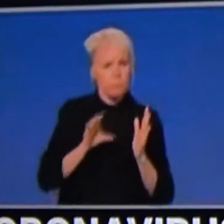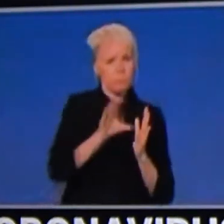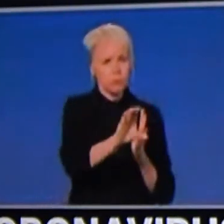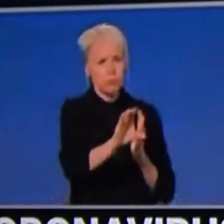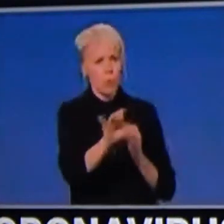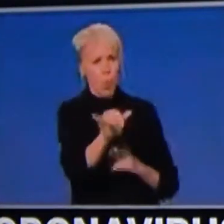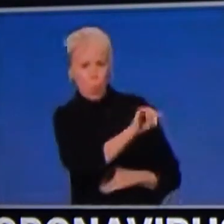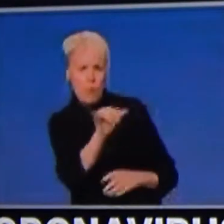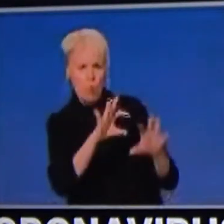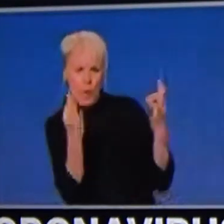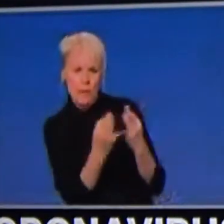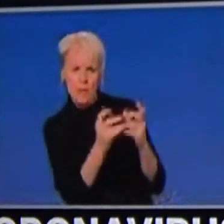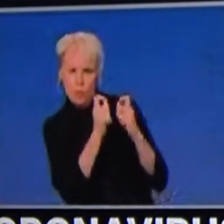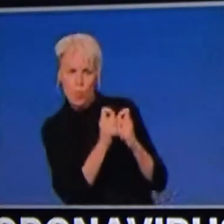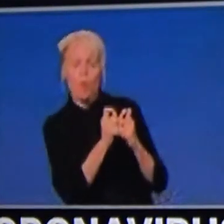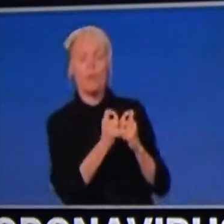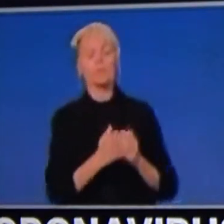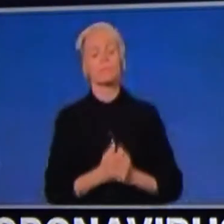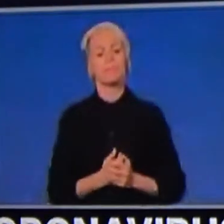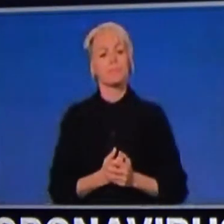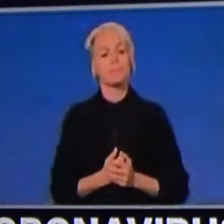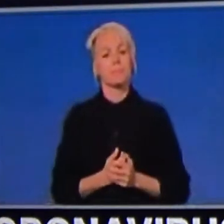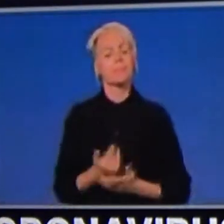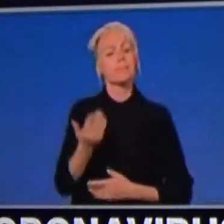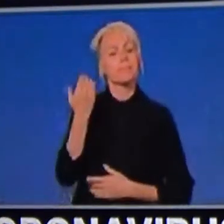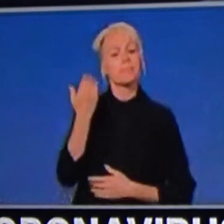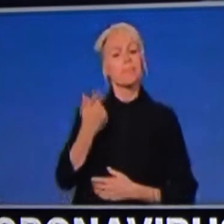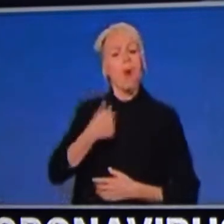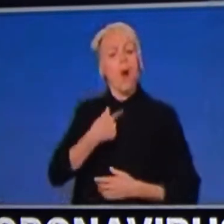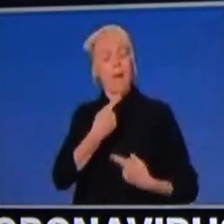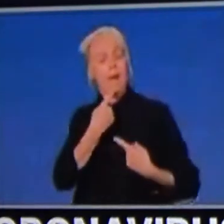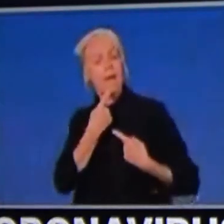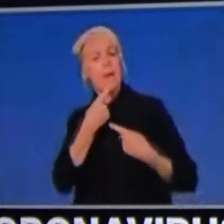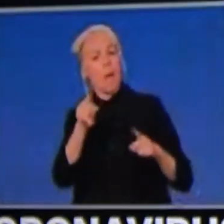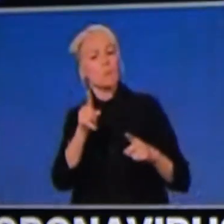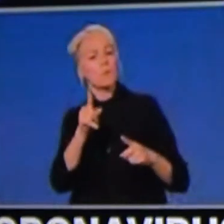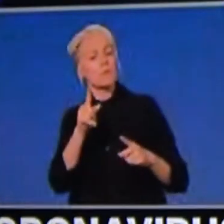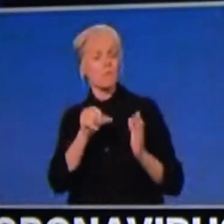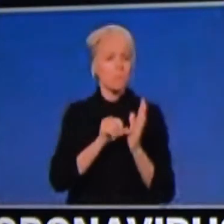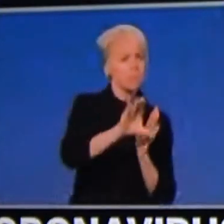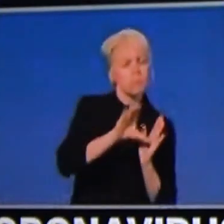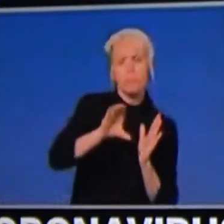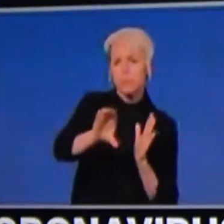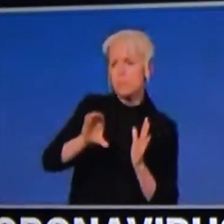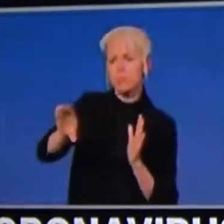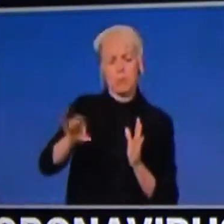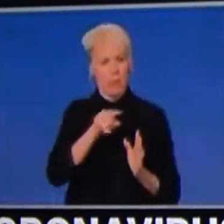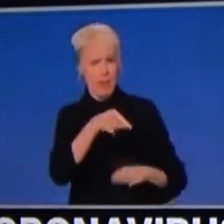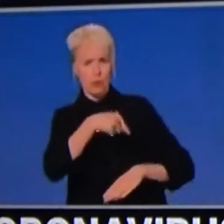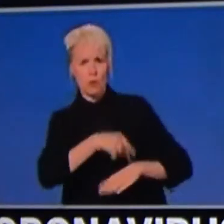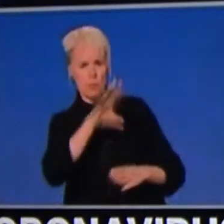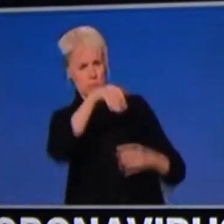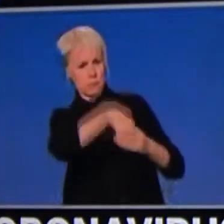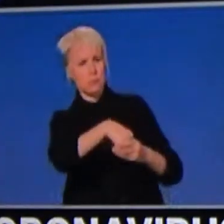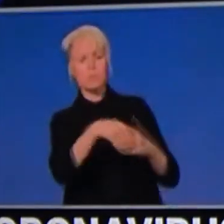Lowy Institute that we were reviewing how we're engaging with all of these organisations, that included the World Health Organisation, I should stress, and that's